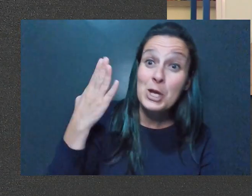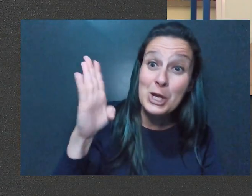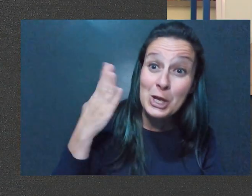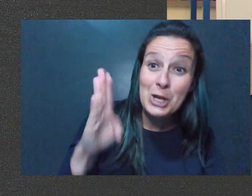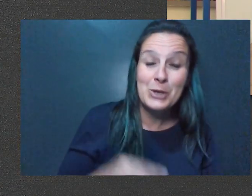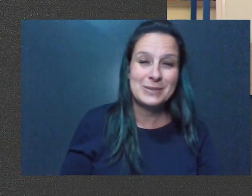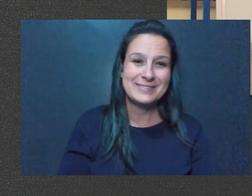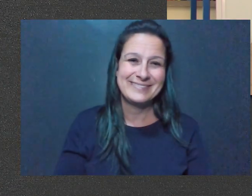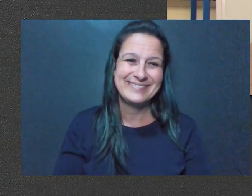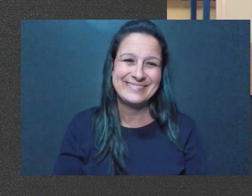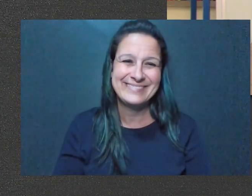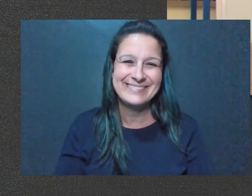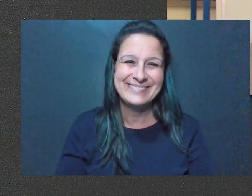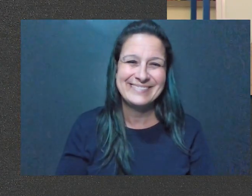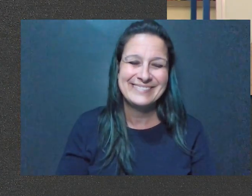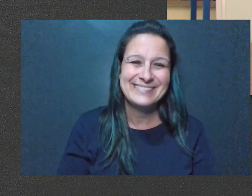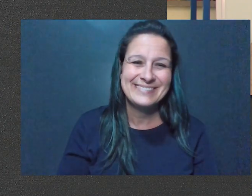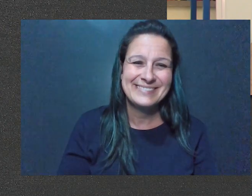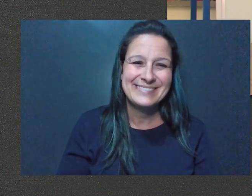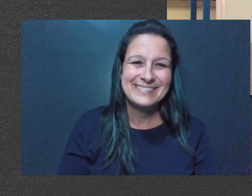blue